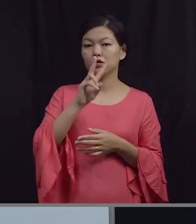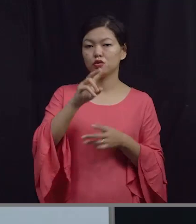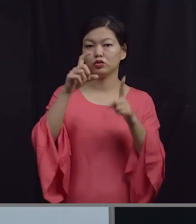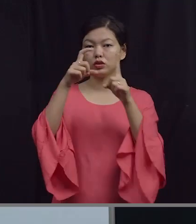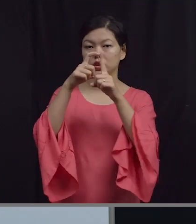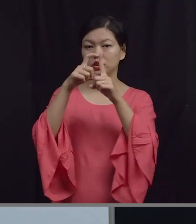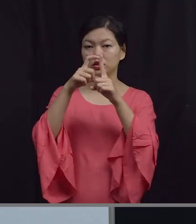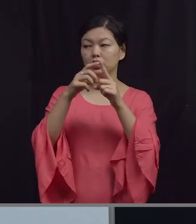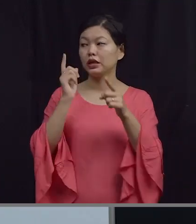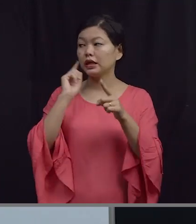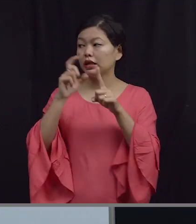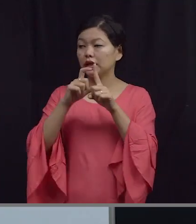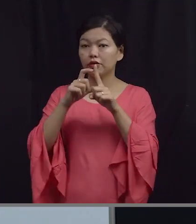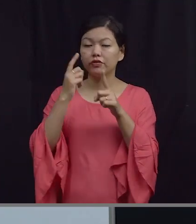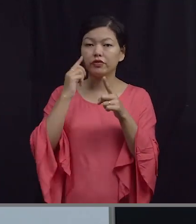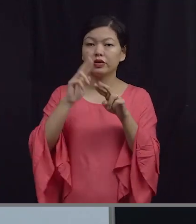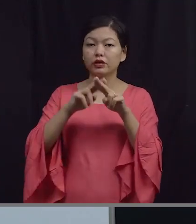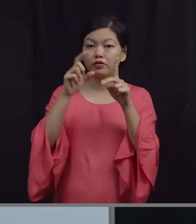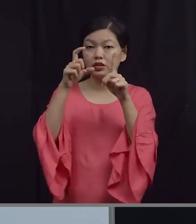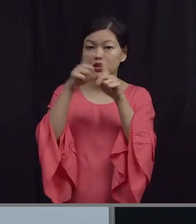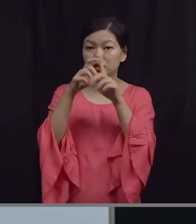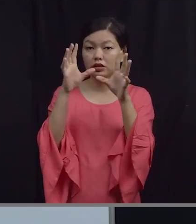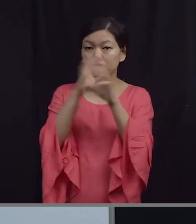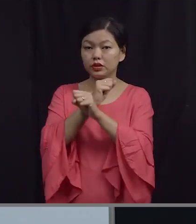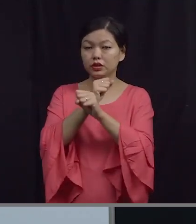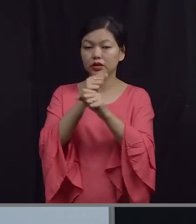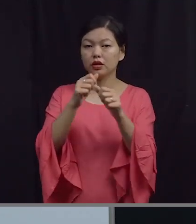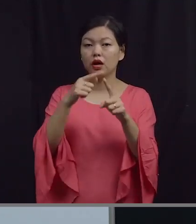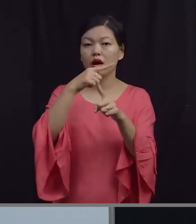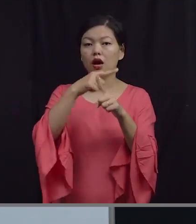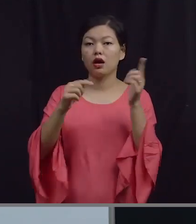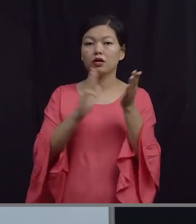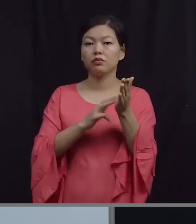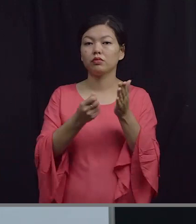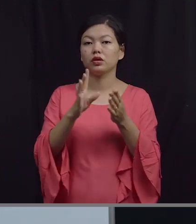okay, the half mark will be deducted from your answer. Okay.